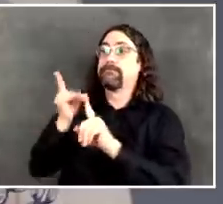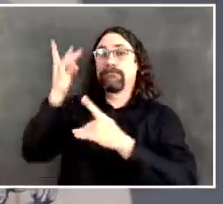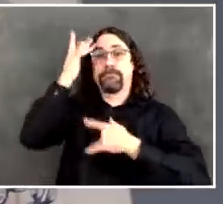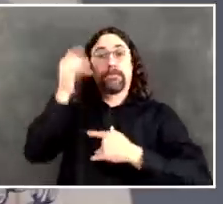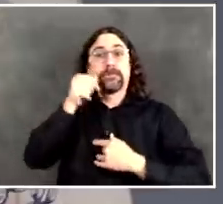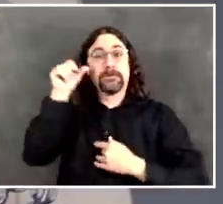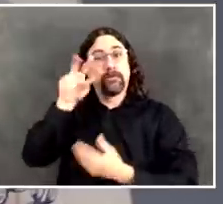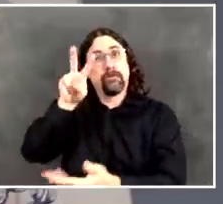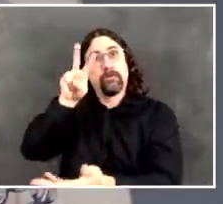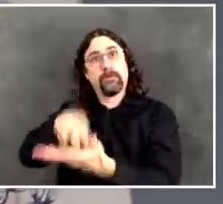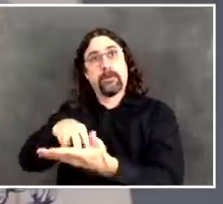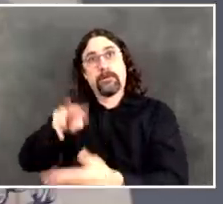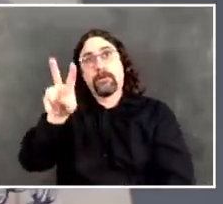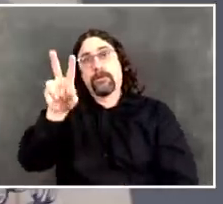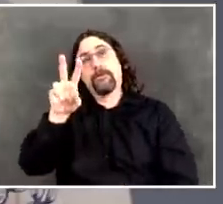so